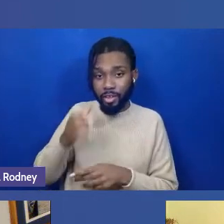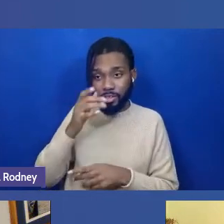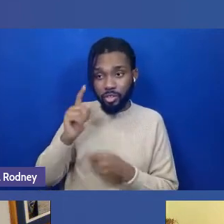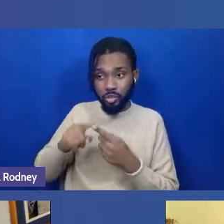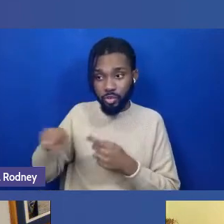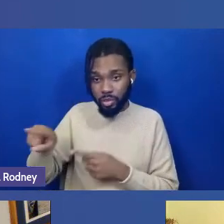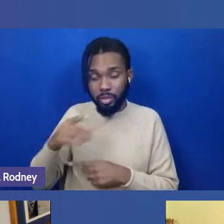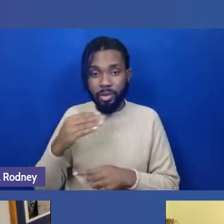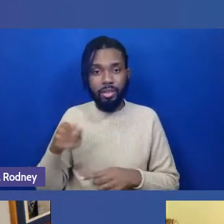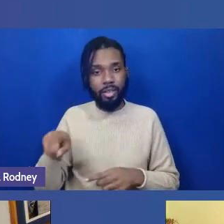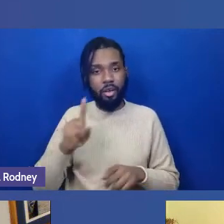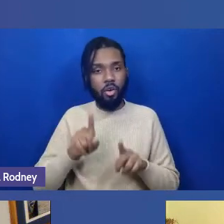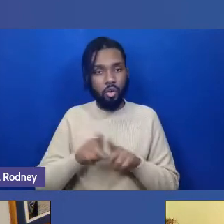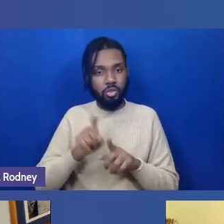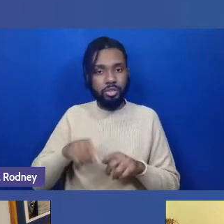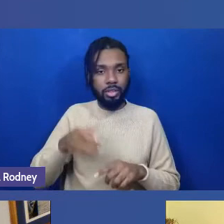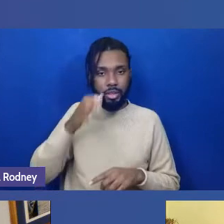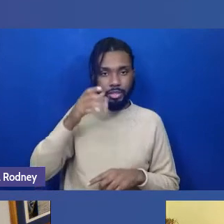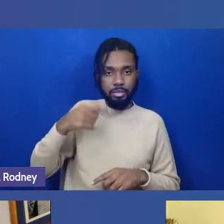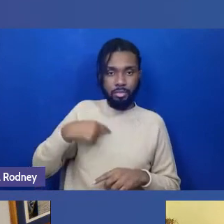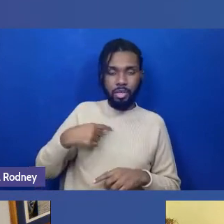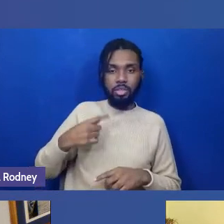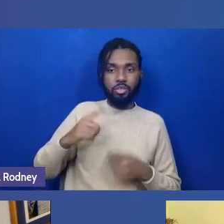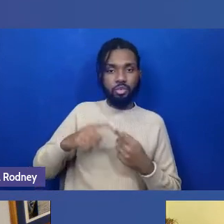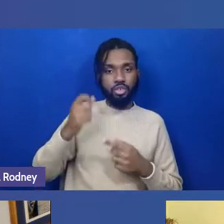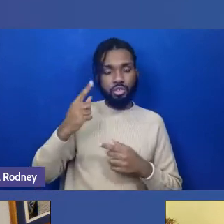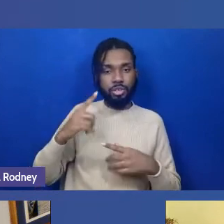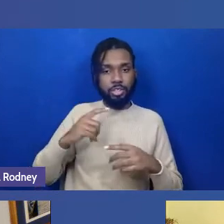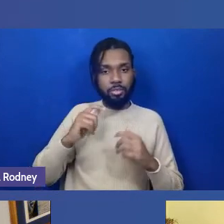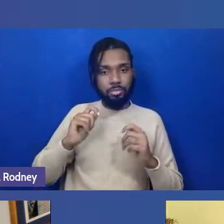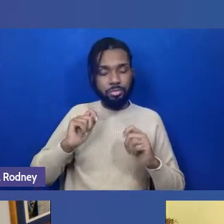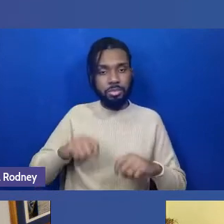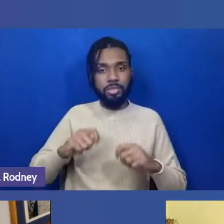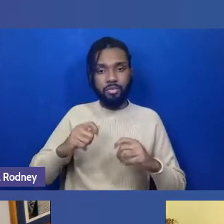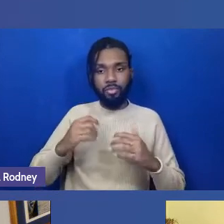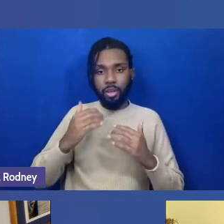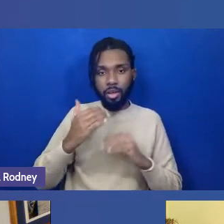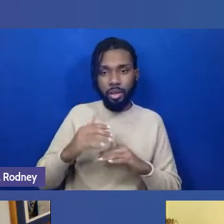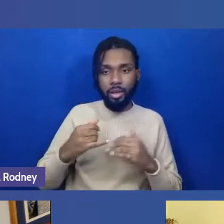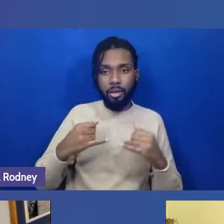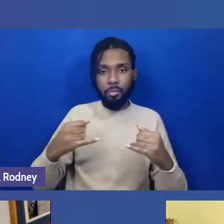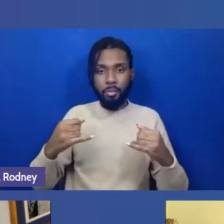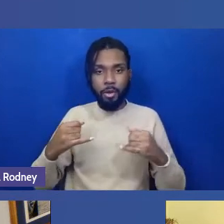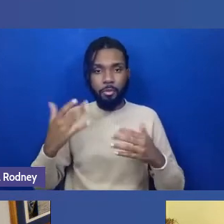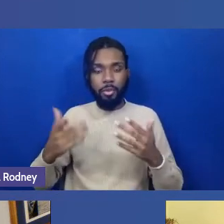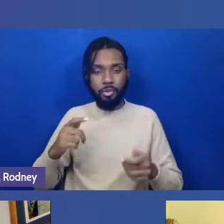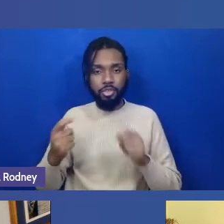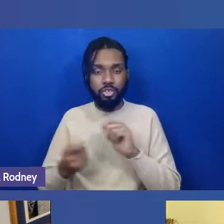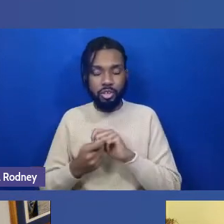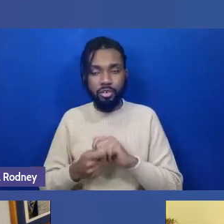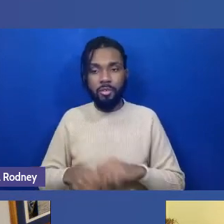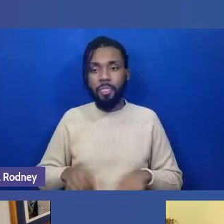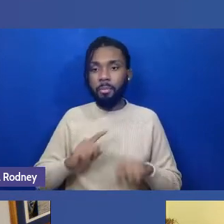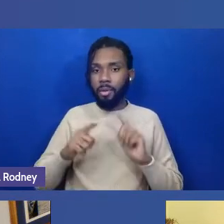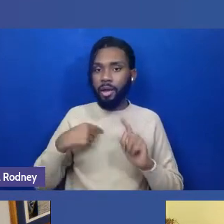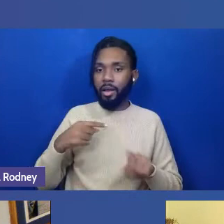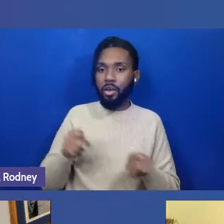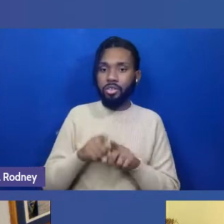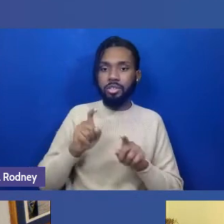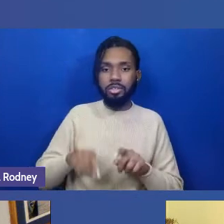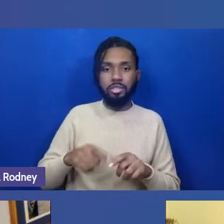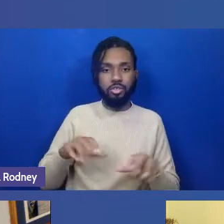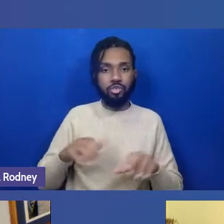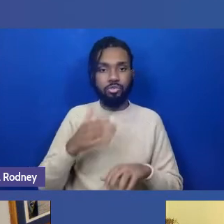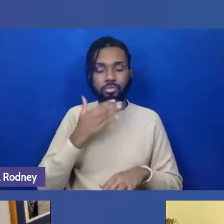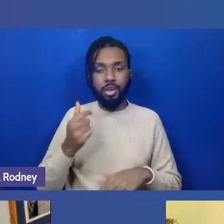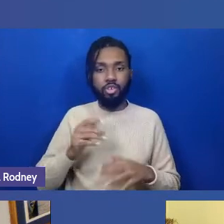listen very carefully to me to kind of understand what all those parameters are and what could possibly shift. And I have to get better about describing those things off the bat